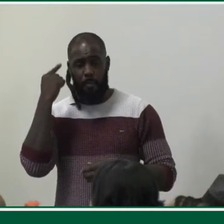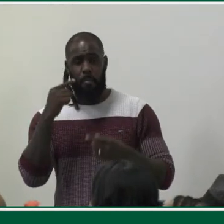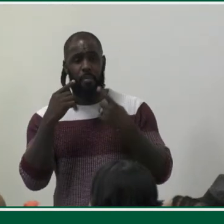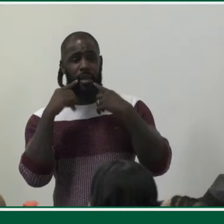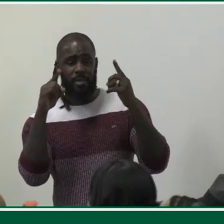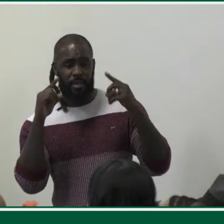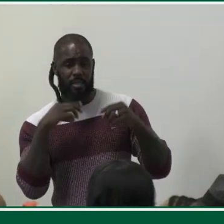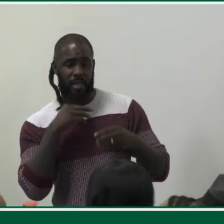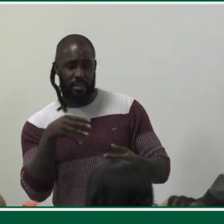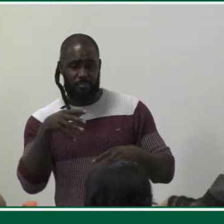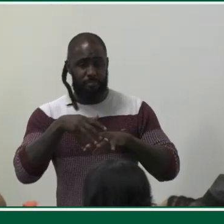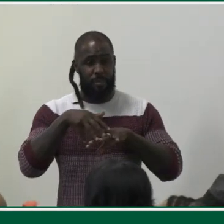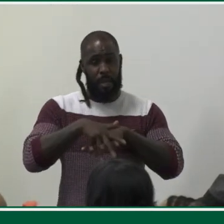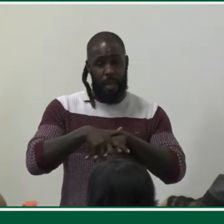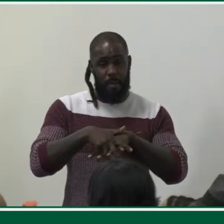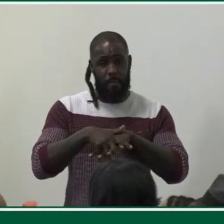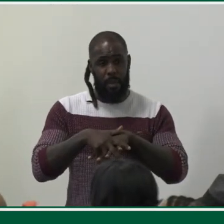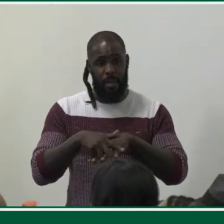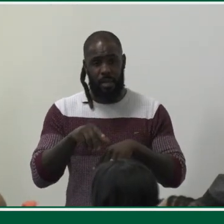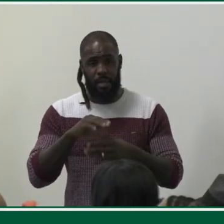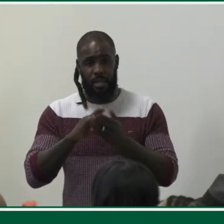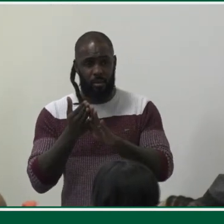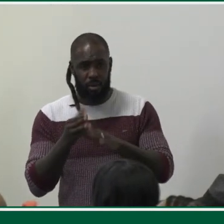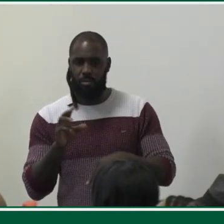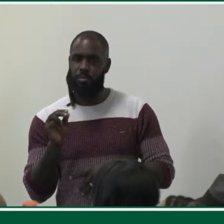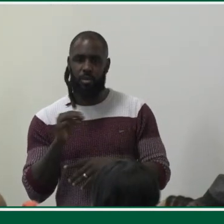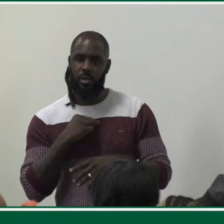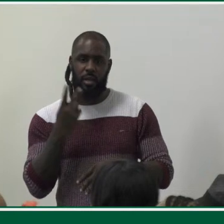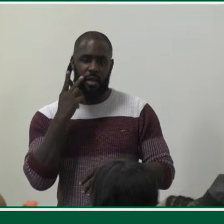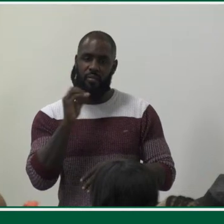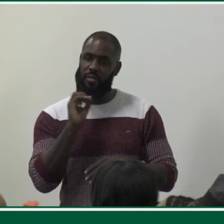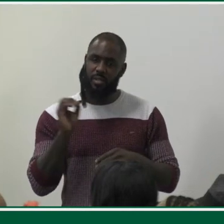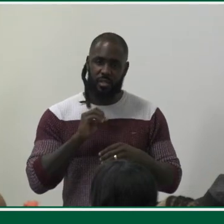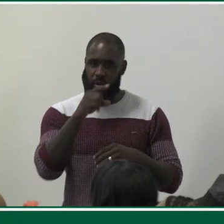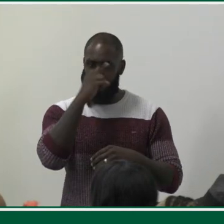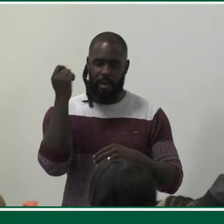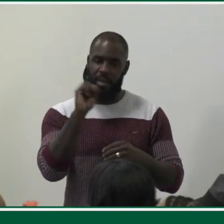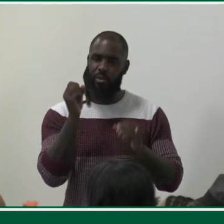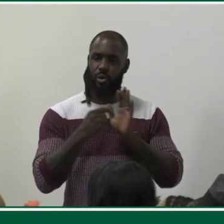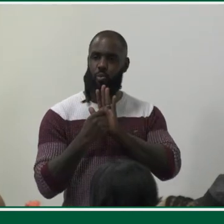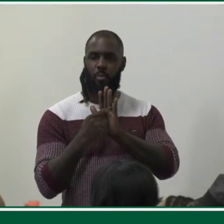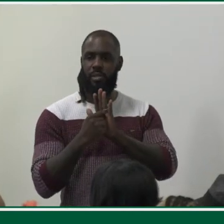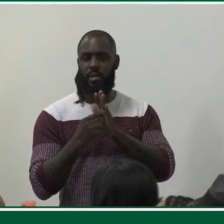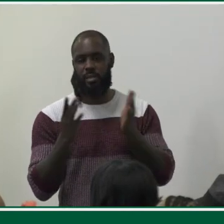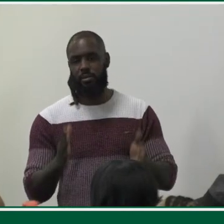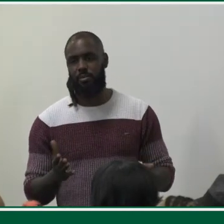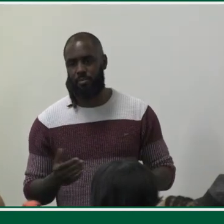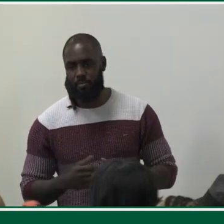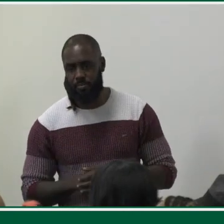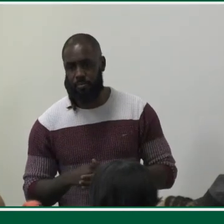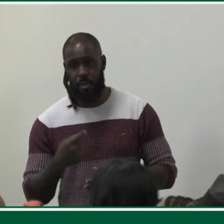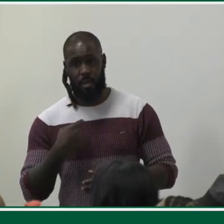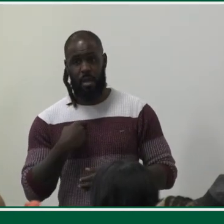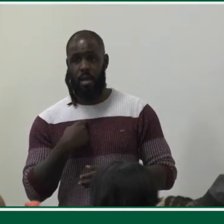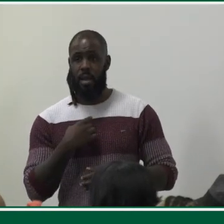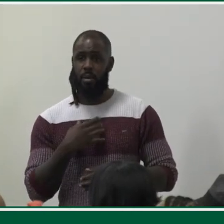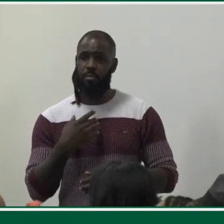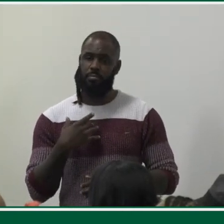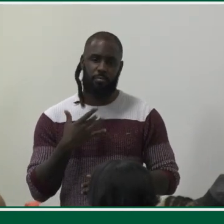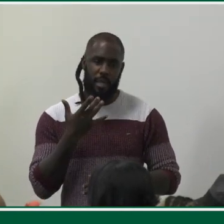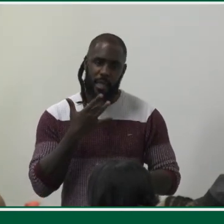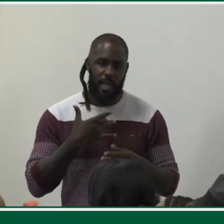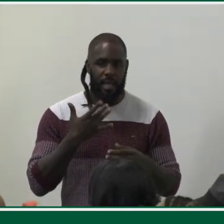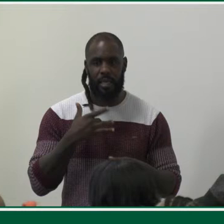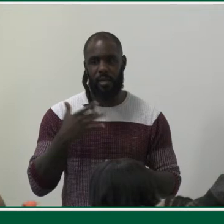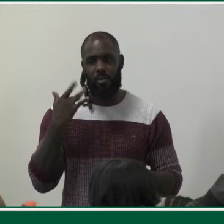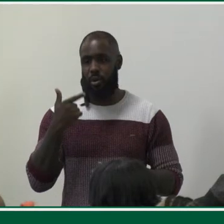not embedded in the campus community. If not for the Black faculty and staff, we would not have representatives. And I was fortunate that I had such